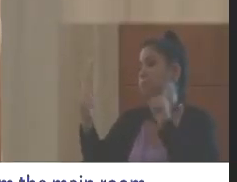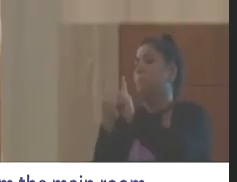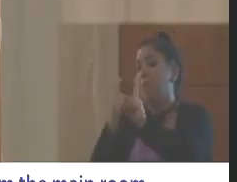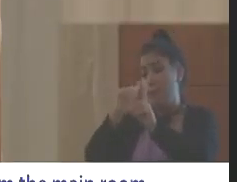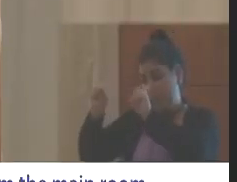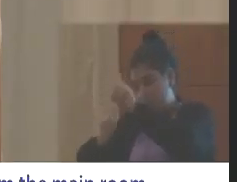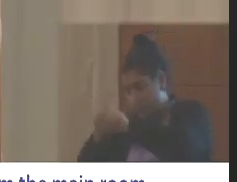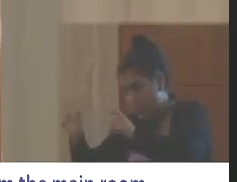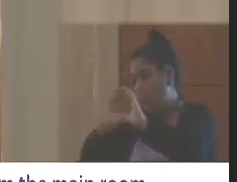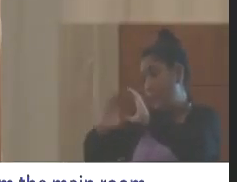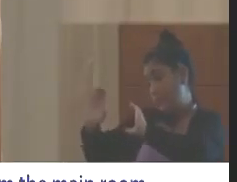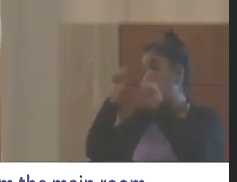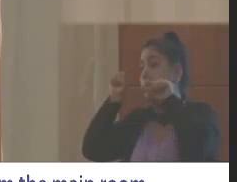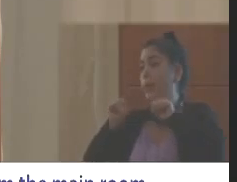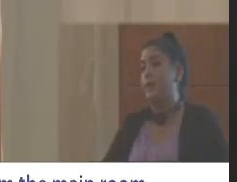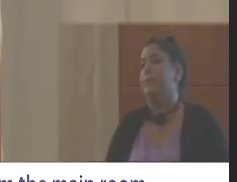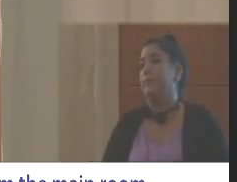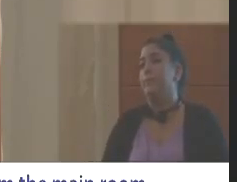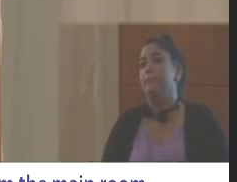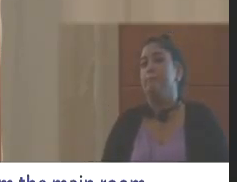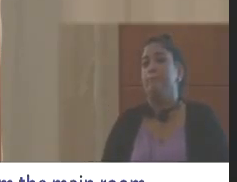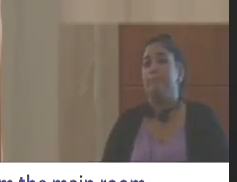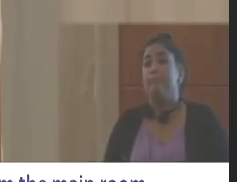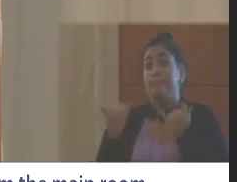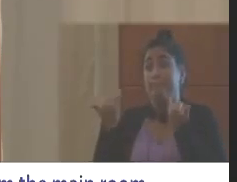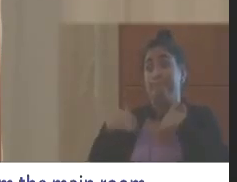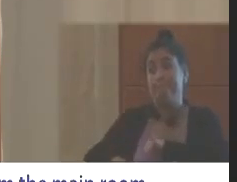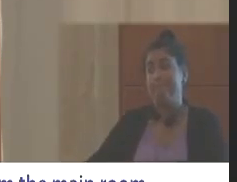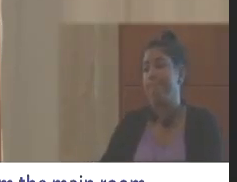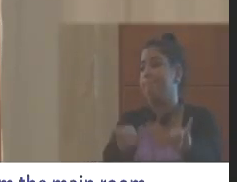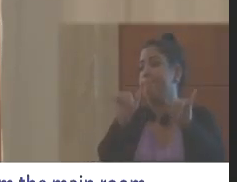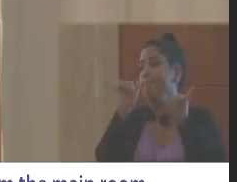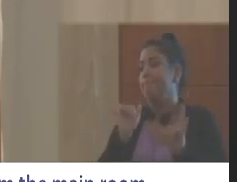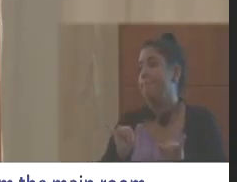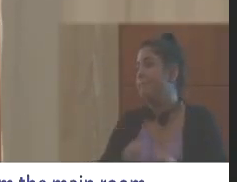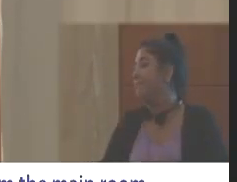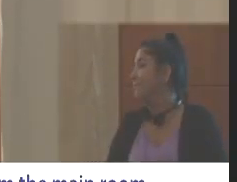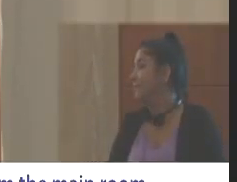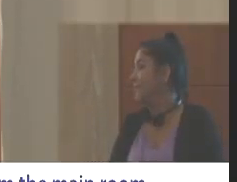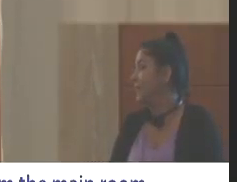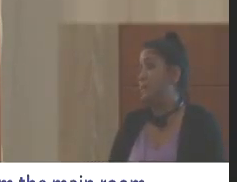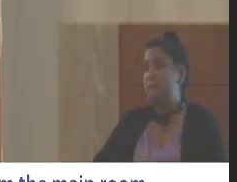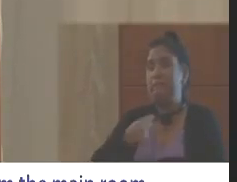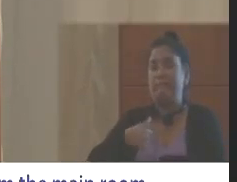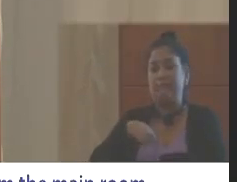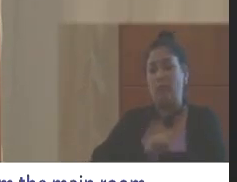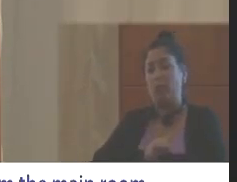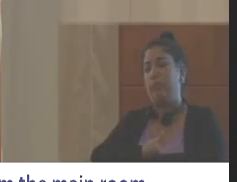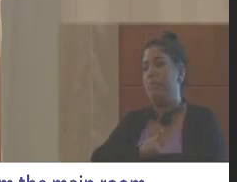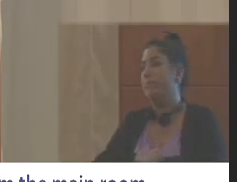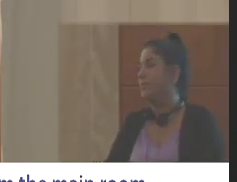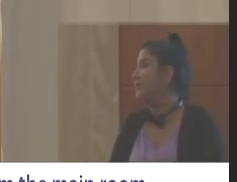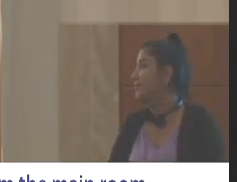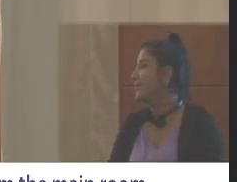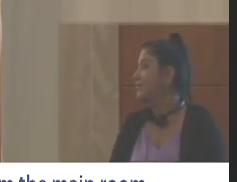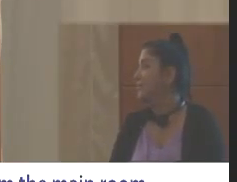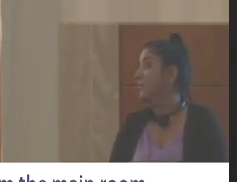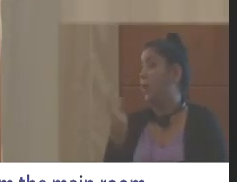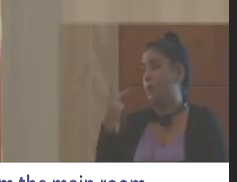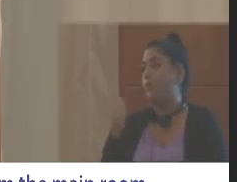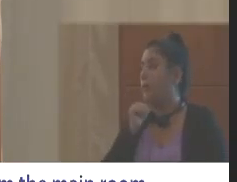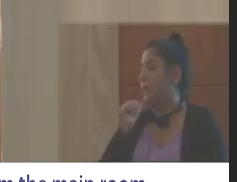we know it is the most interesting part of this kind of event. Very well, we will continue very quickly with